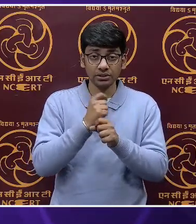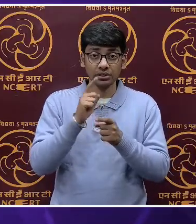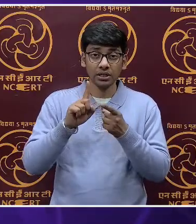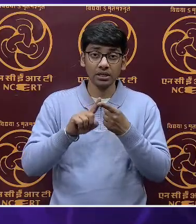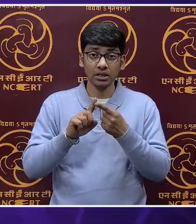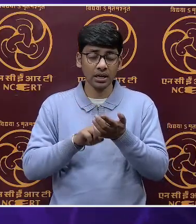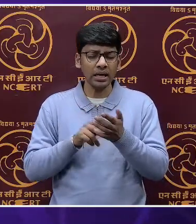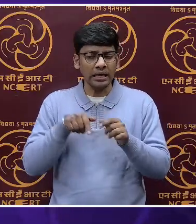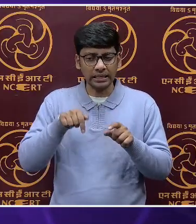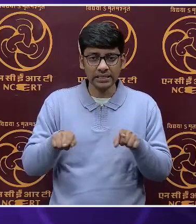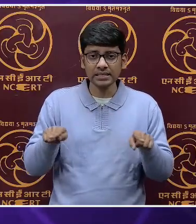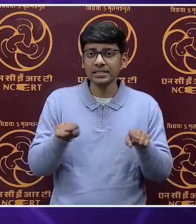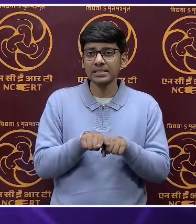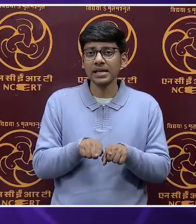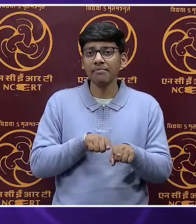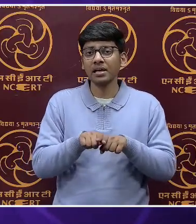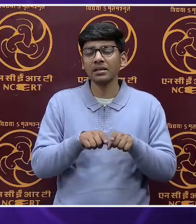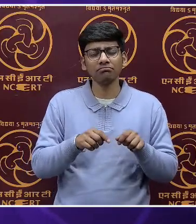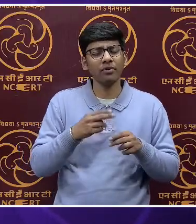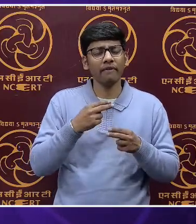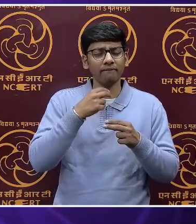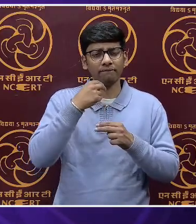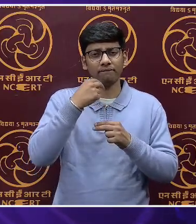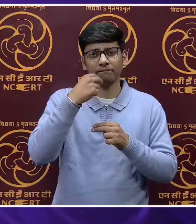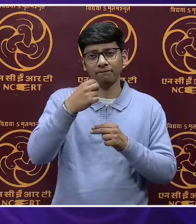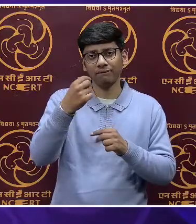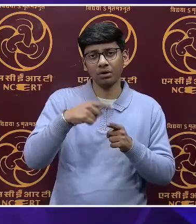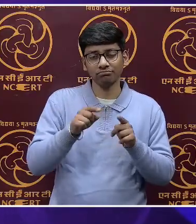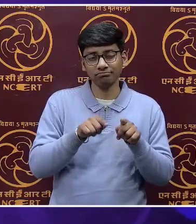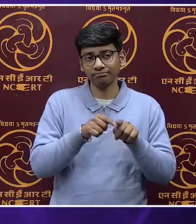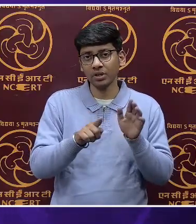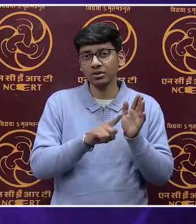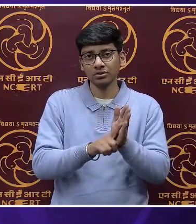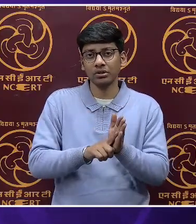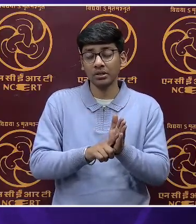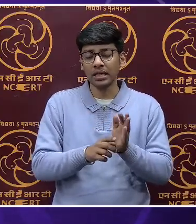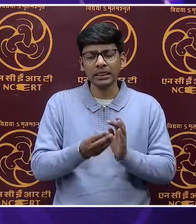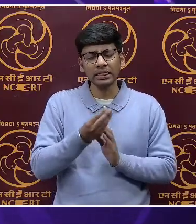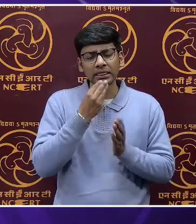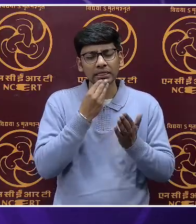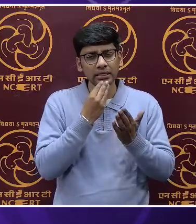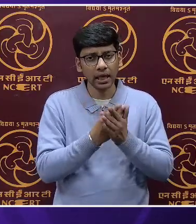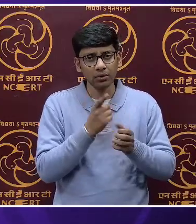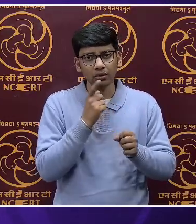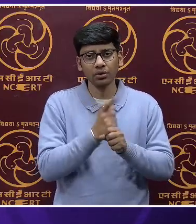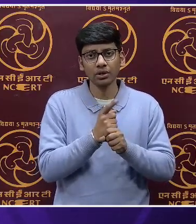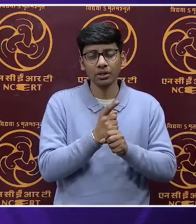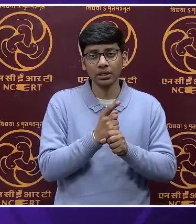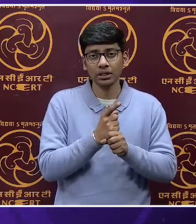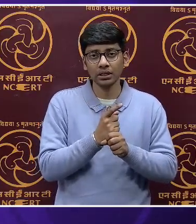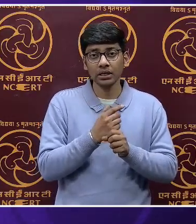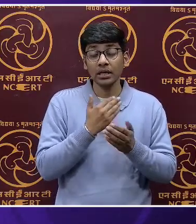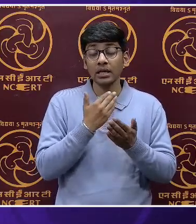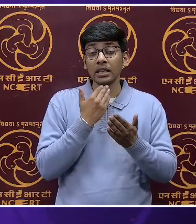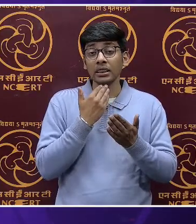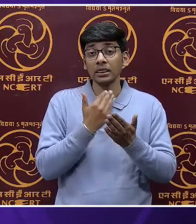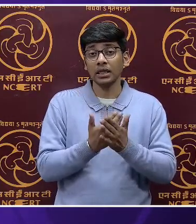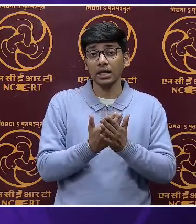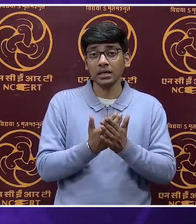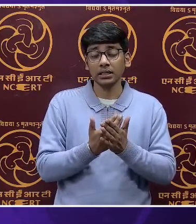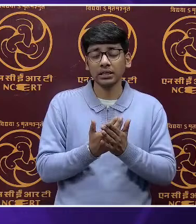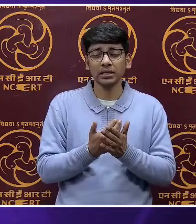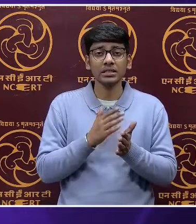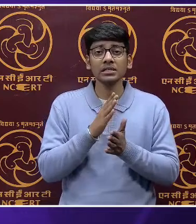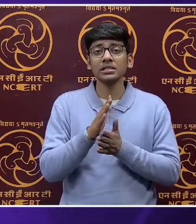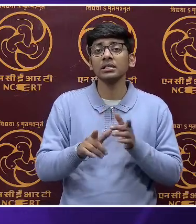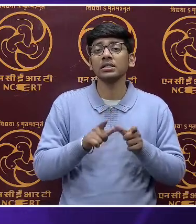her example in many scenarios. So, thank you so much for Thank you introducing so us to Evelyn Glennie, and I would also like to thank our